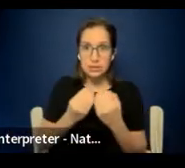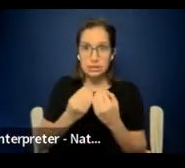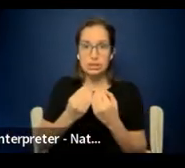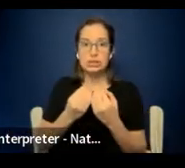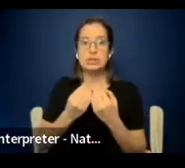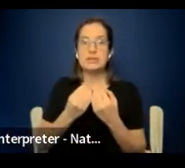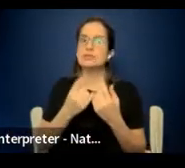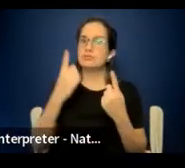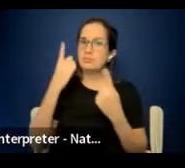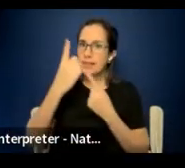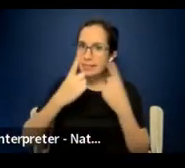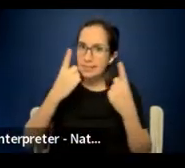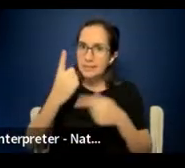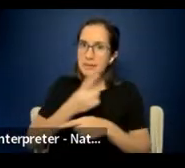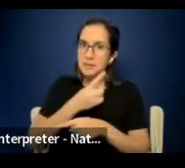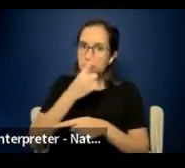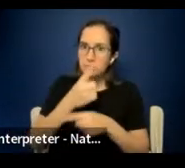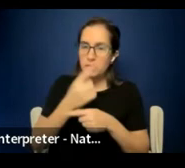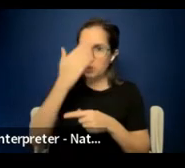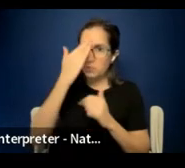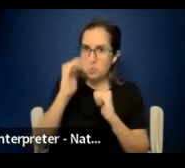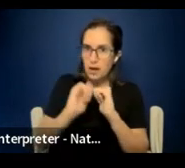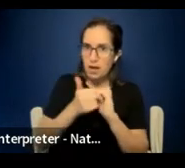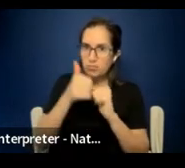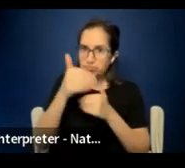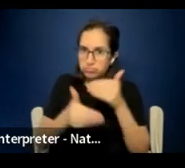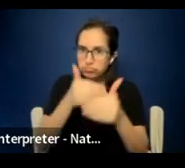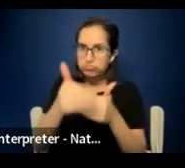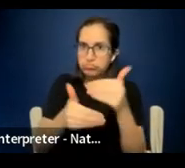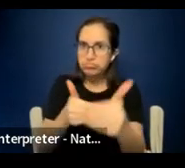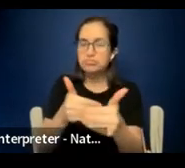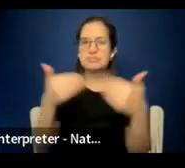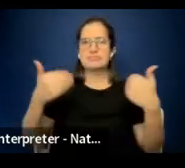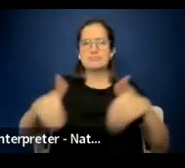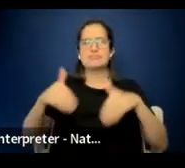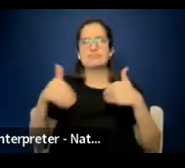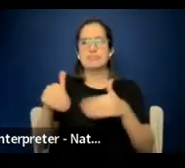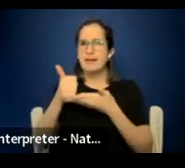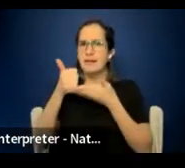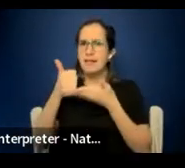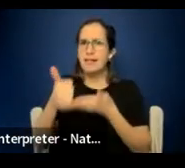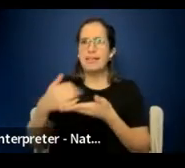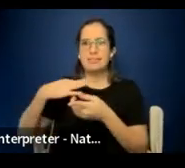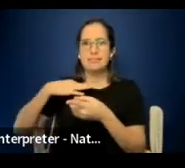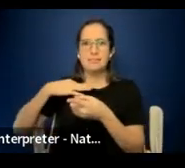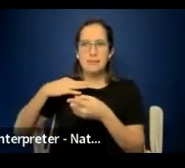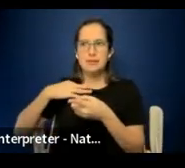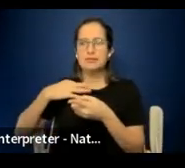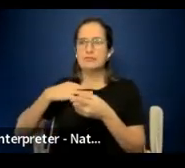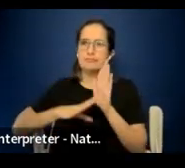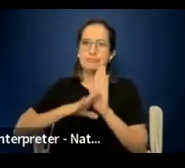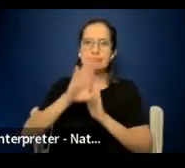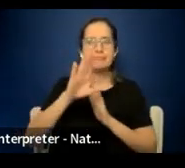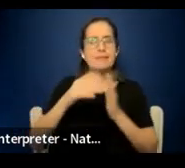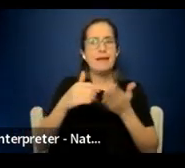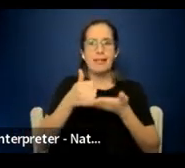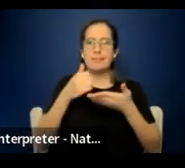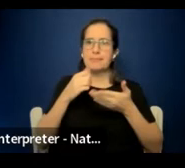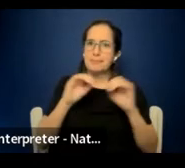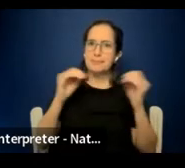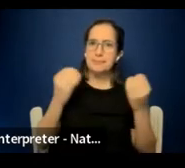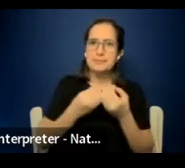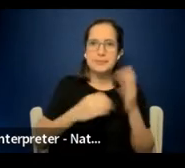relationships with volunteers that can bring you really valuable services over and over to your organization. They do